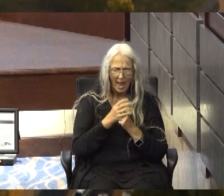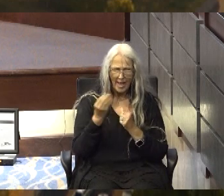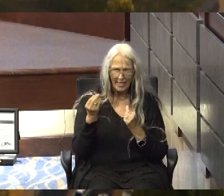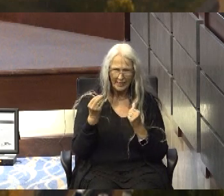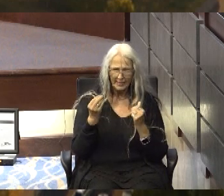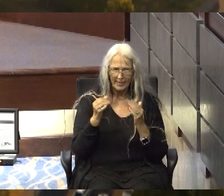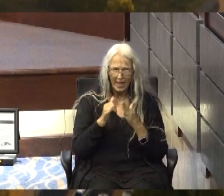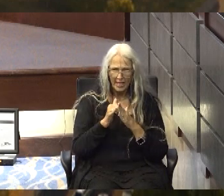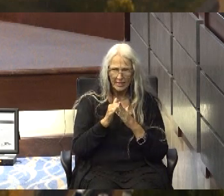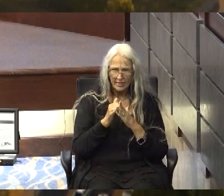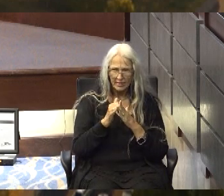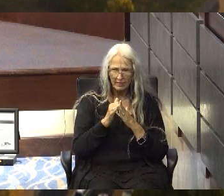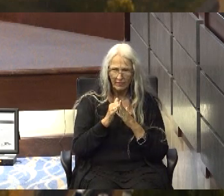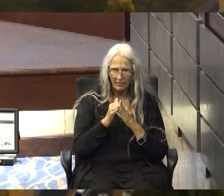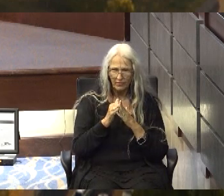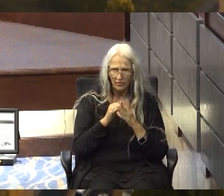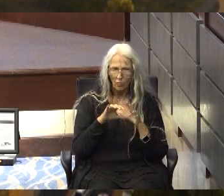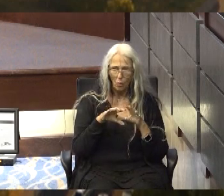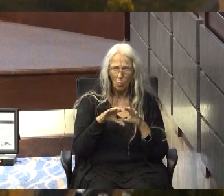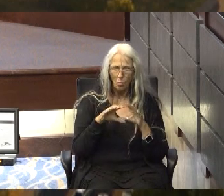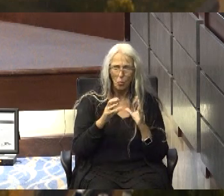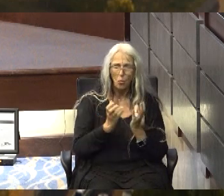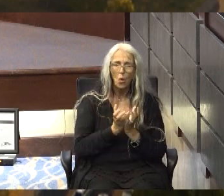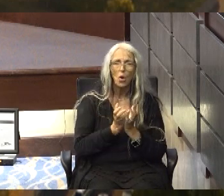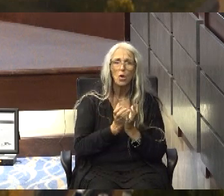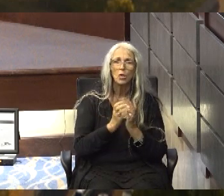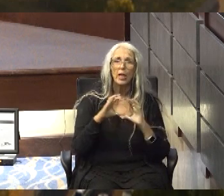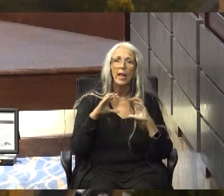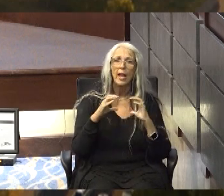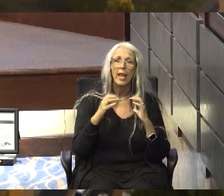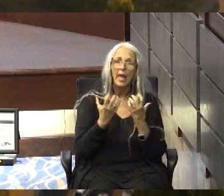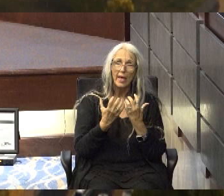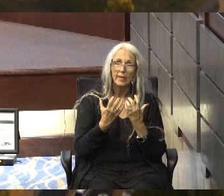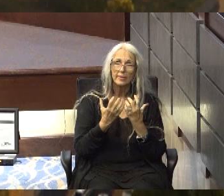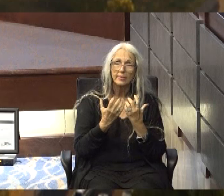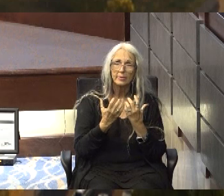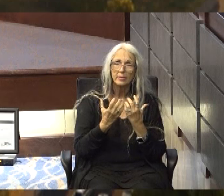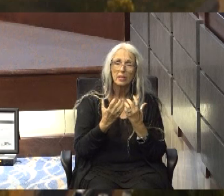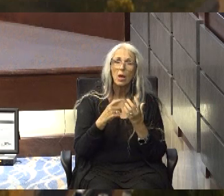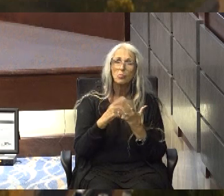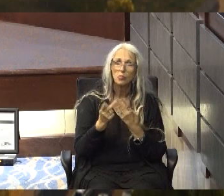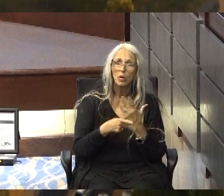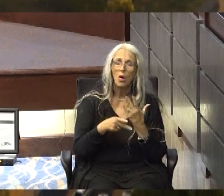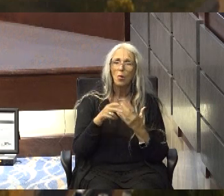itself to a world-class project, and that's what was so exciting about the